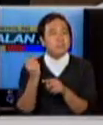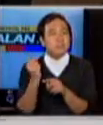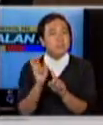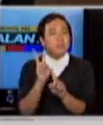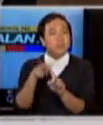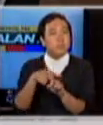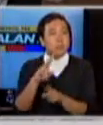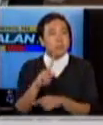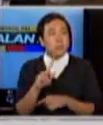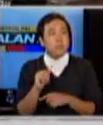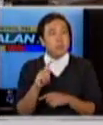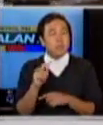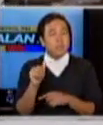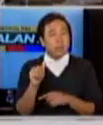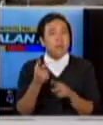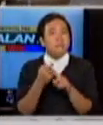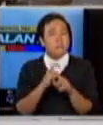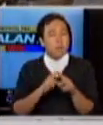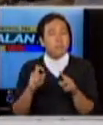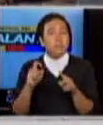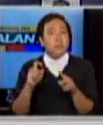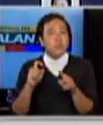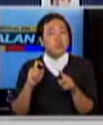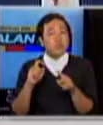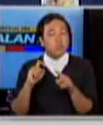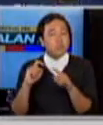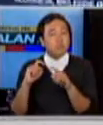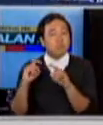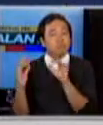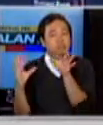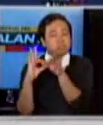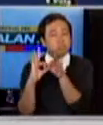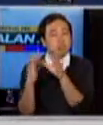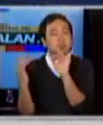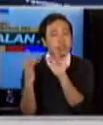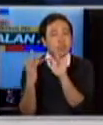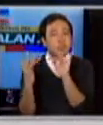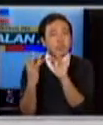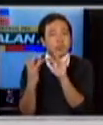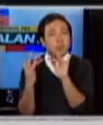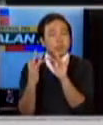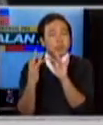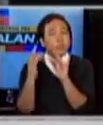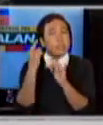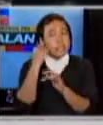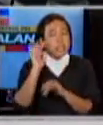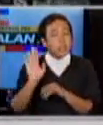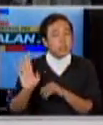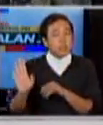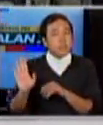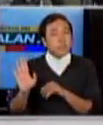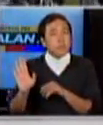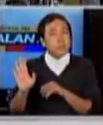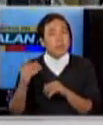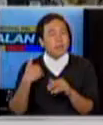data from the transparency server or KBP server. So they basically take, export a series